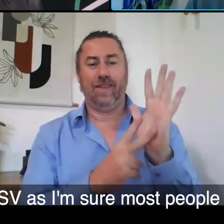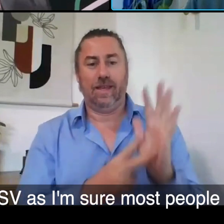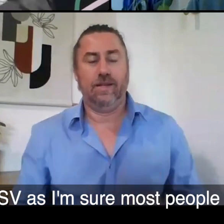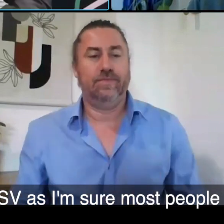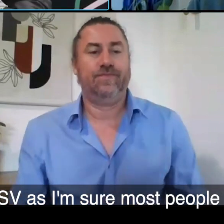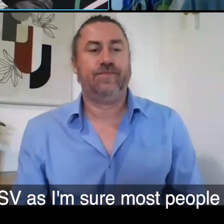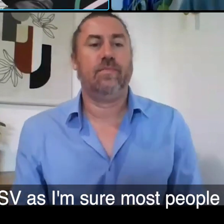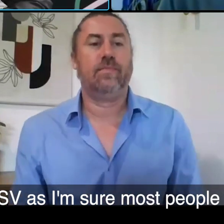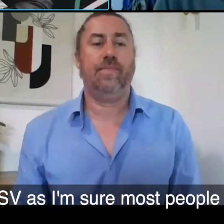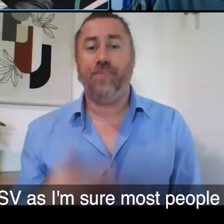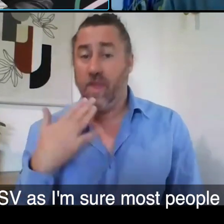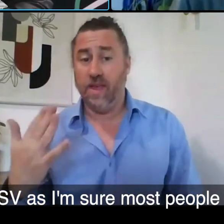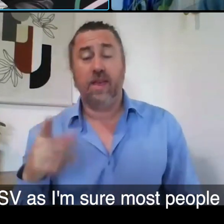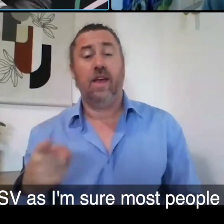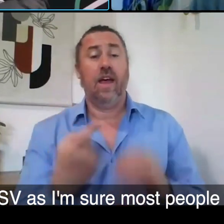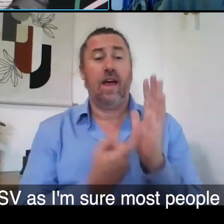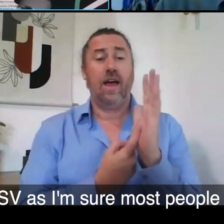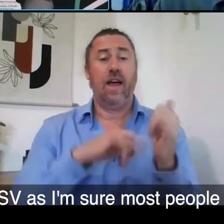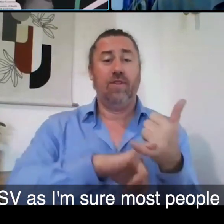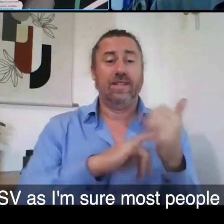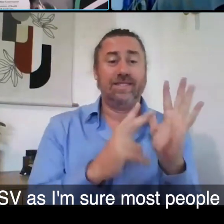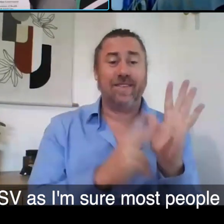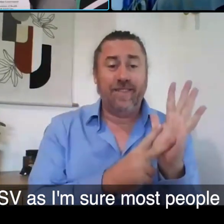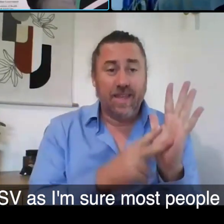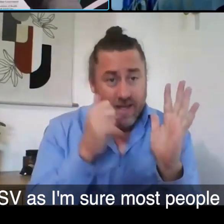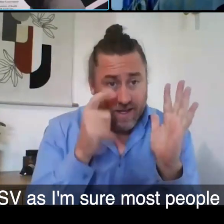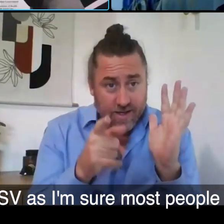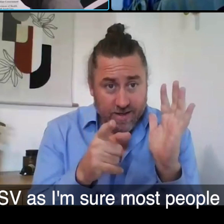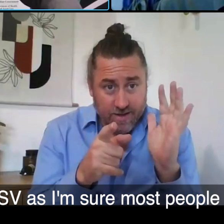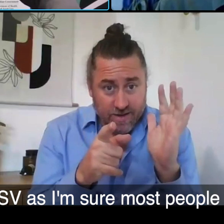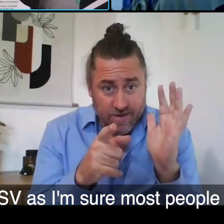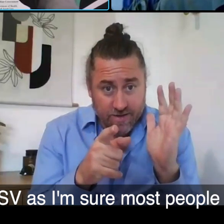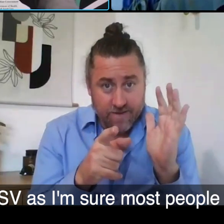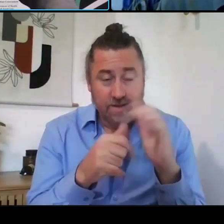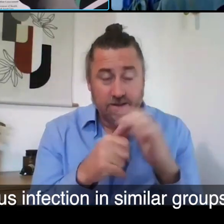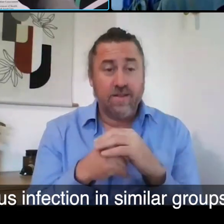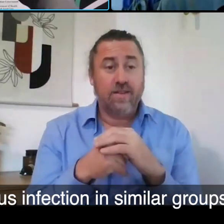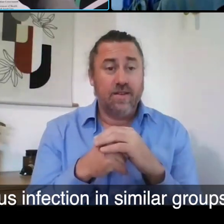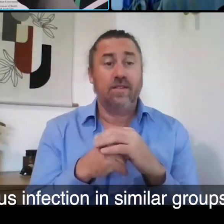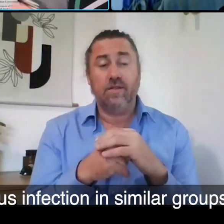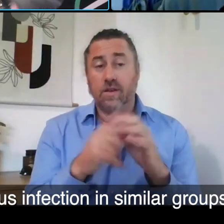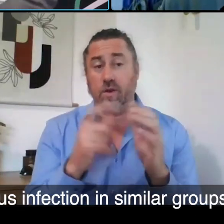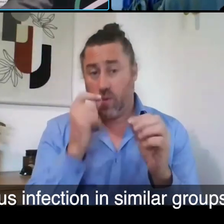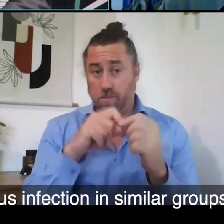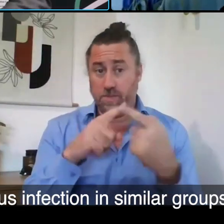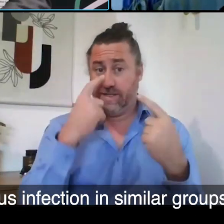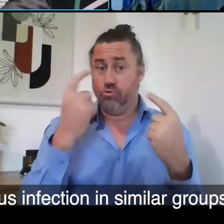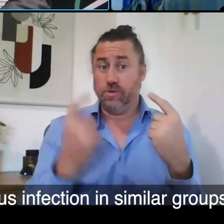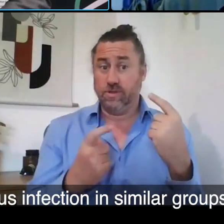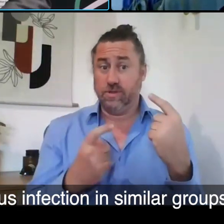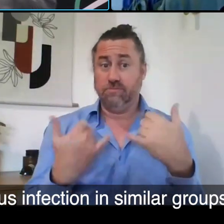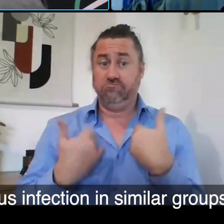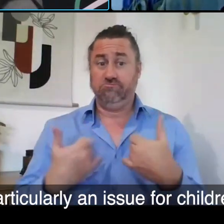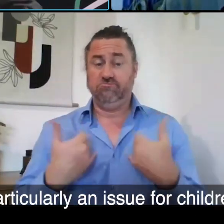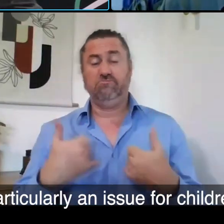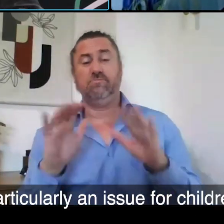Thanks, Nigel. So RSV, as I'm sure most people would know, is a serious can be a serious infection in similar